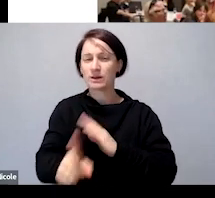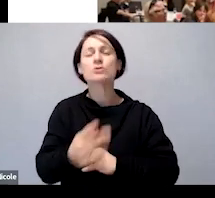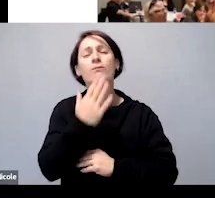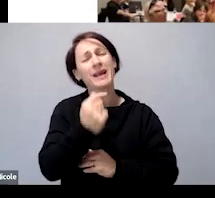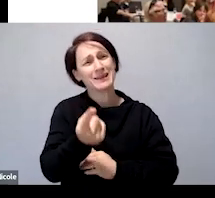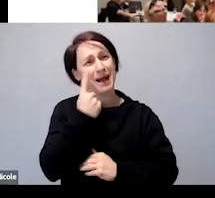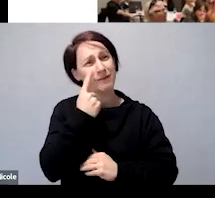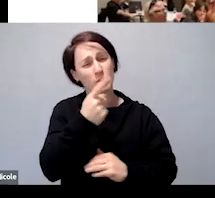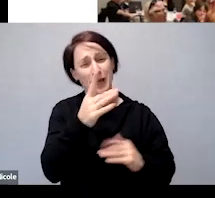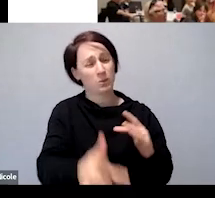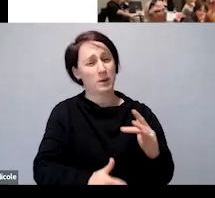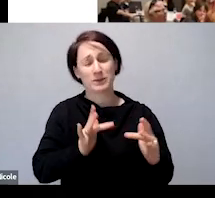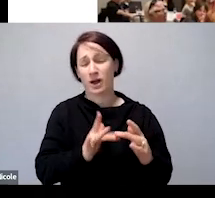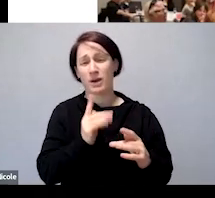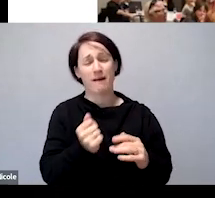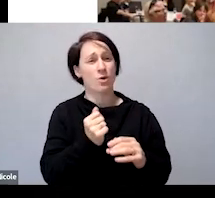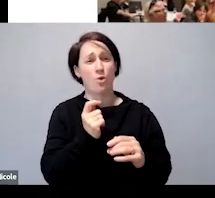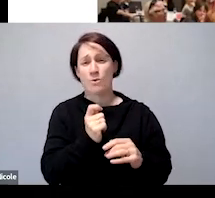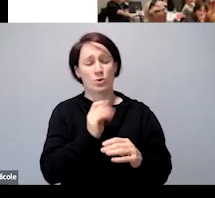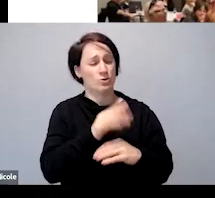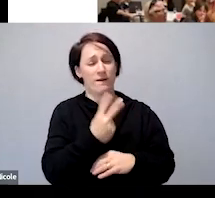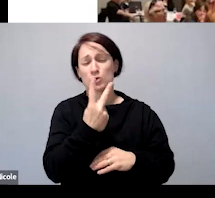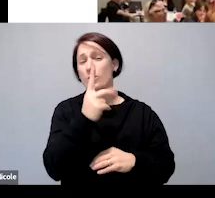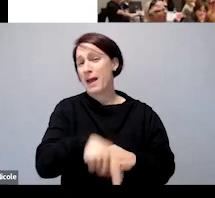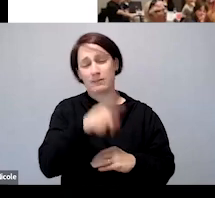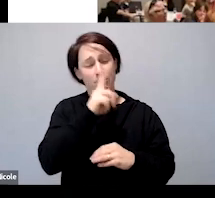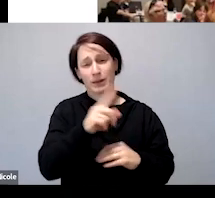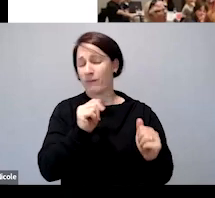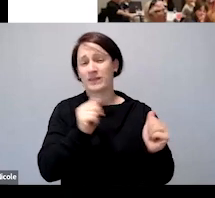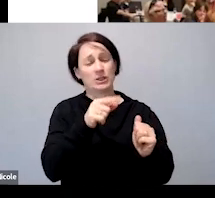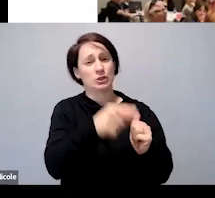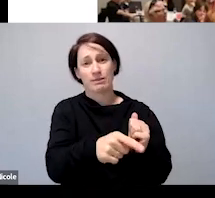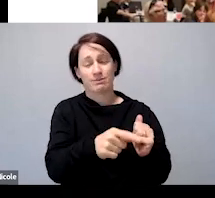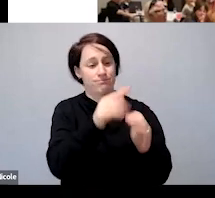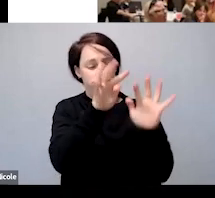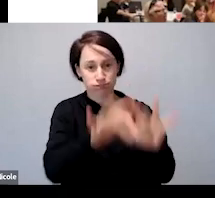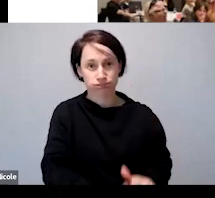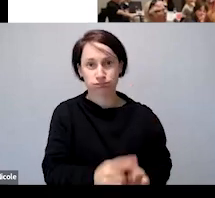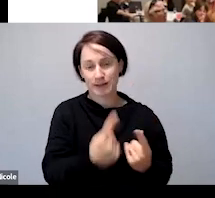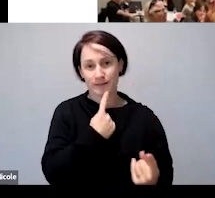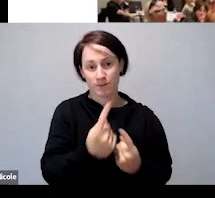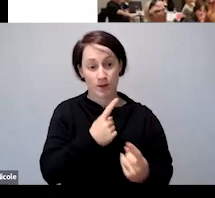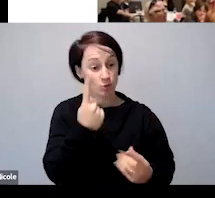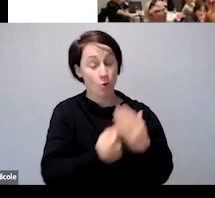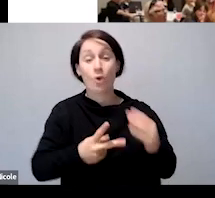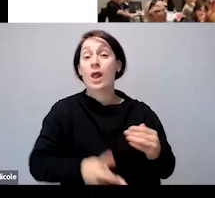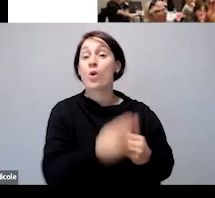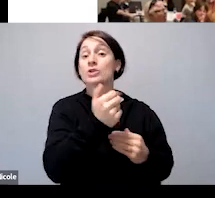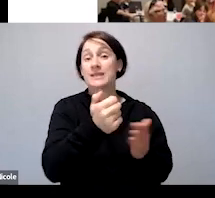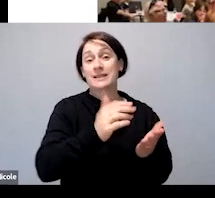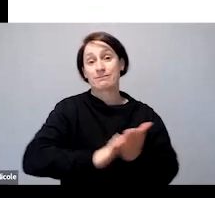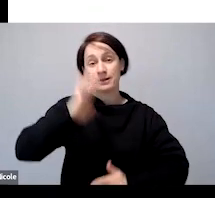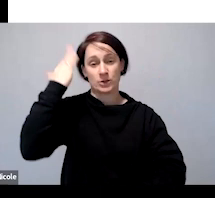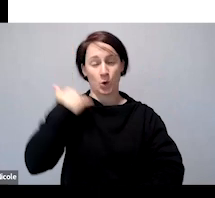had nearly 2,000 completions of that since its launch about 6 months ago. Next